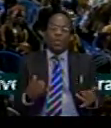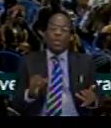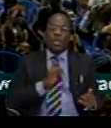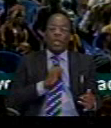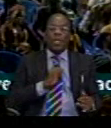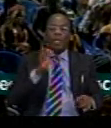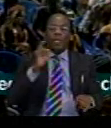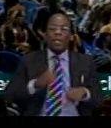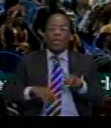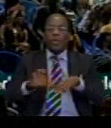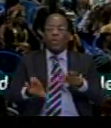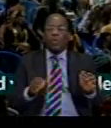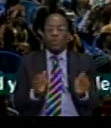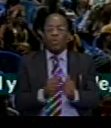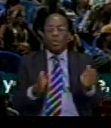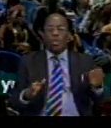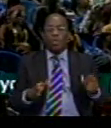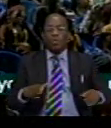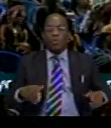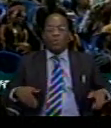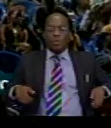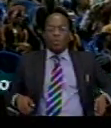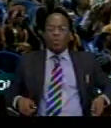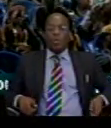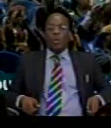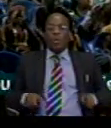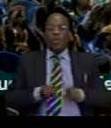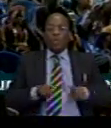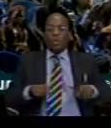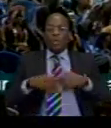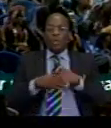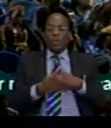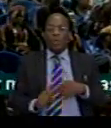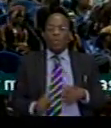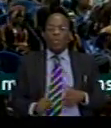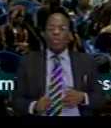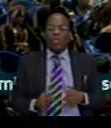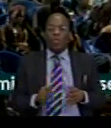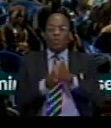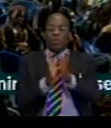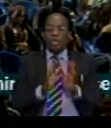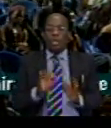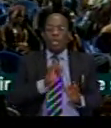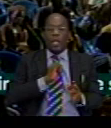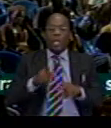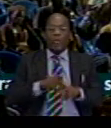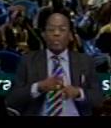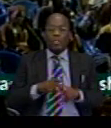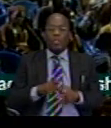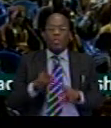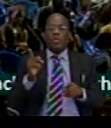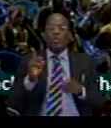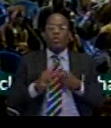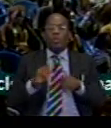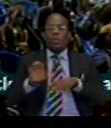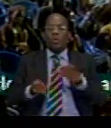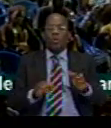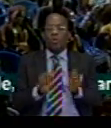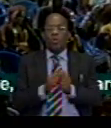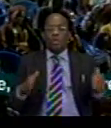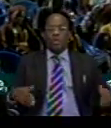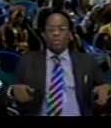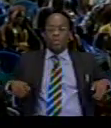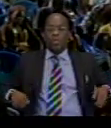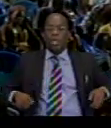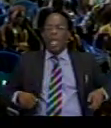crutches. But after the prayer tonight, I practiced walking without crutches. And lo and